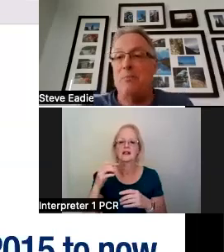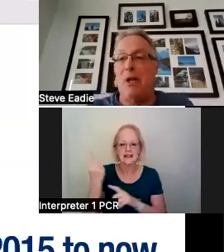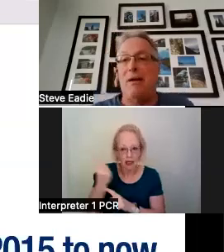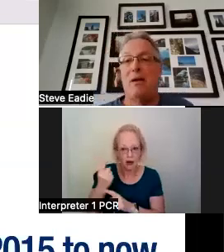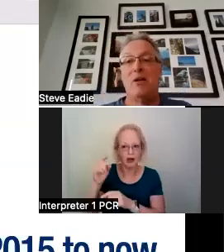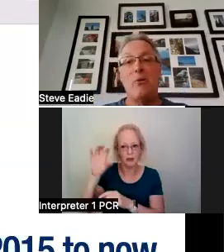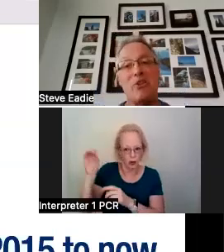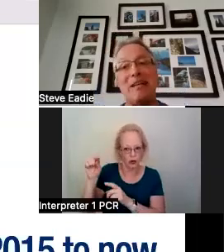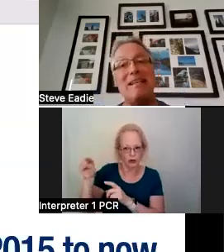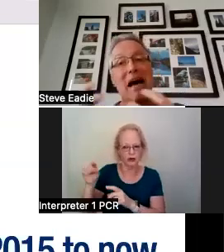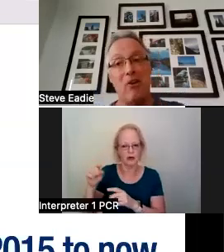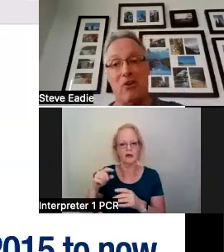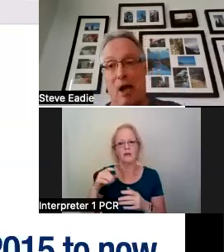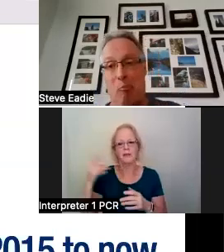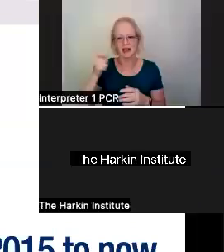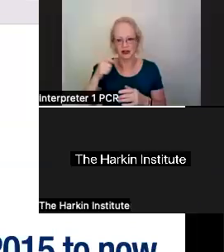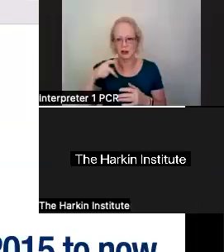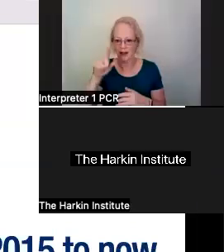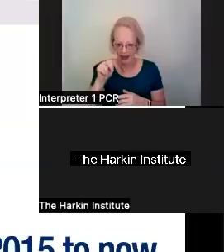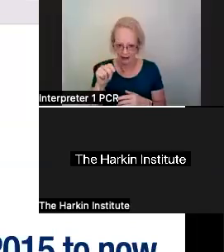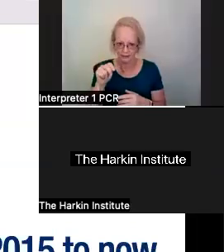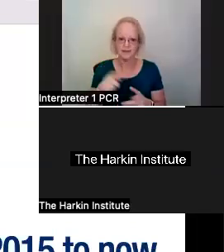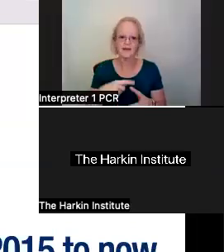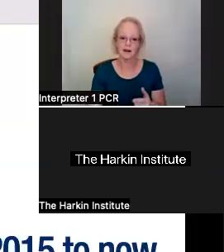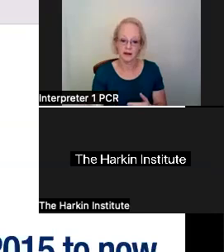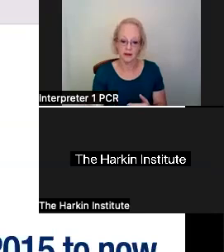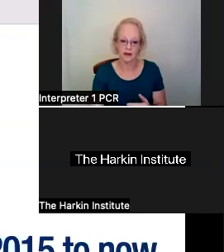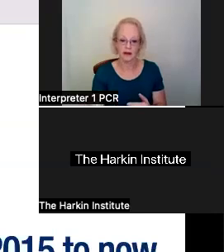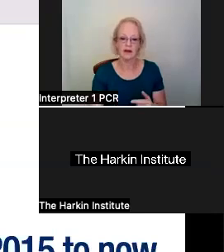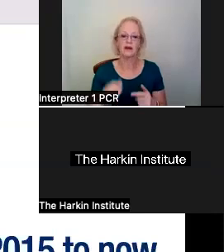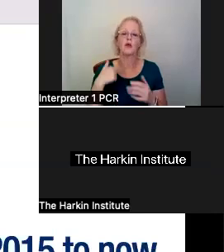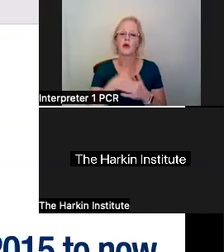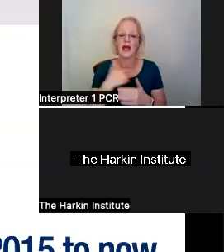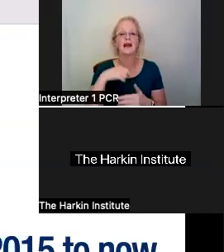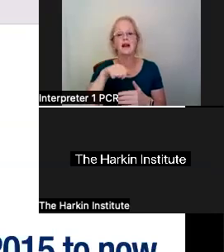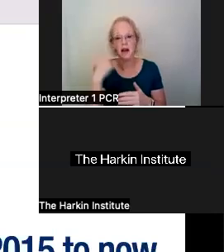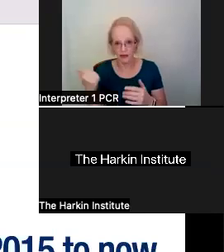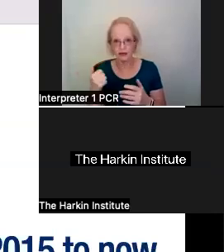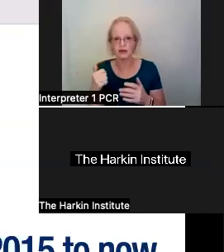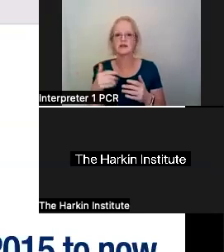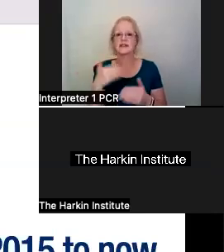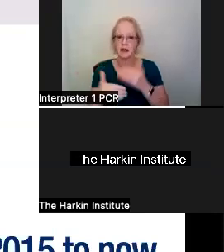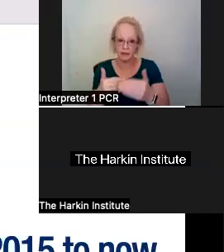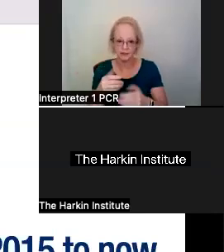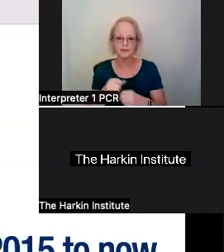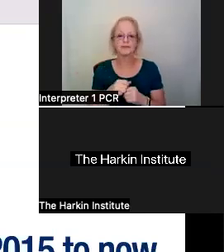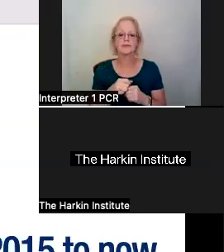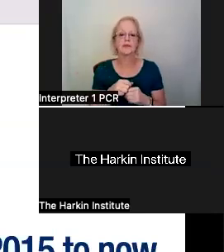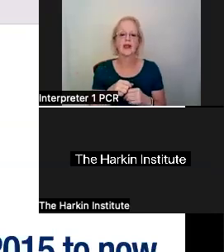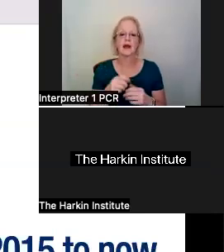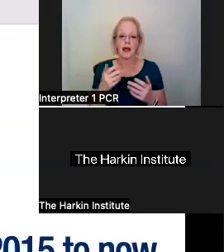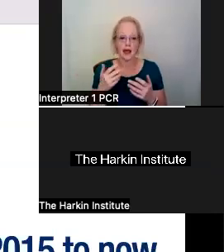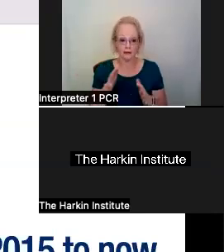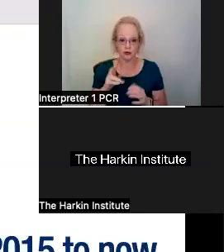contribution pension plan. So we took another step towards where we are today. Then after